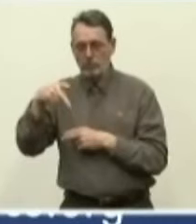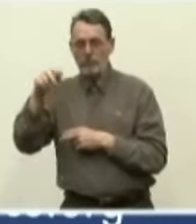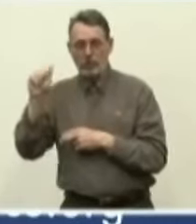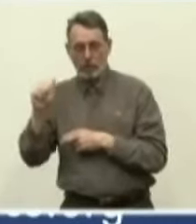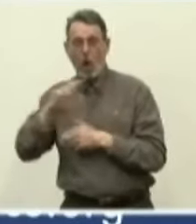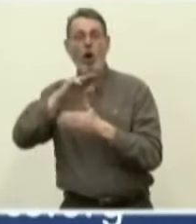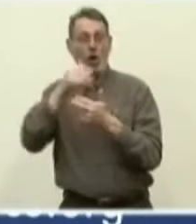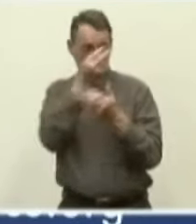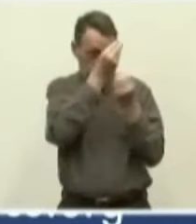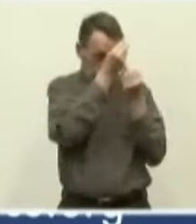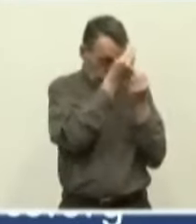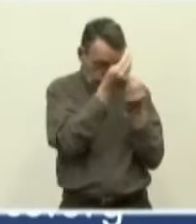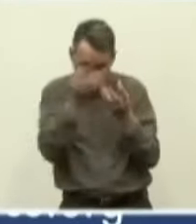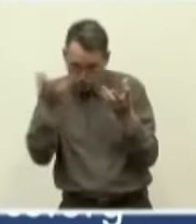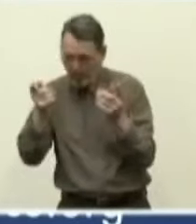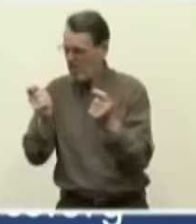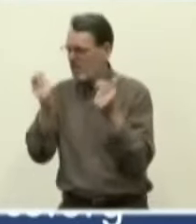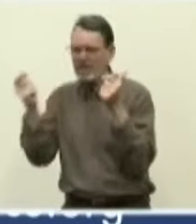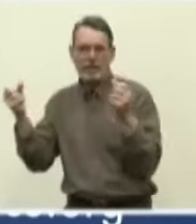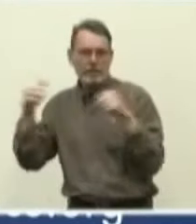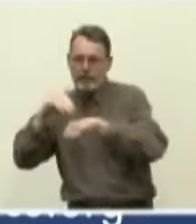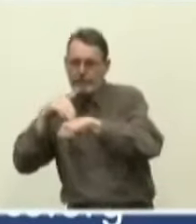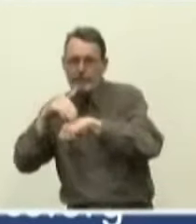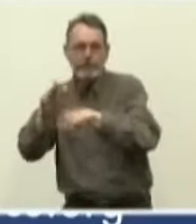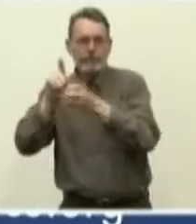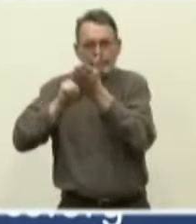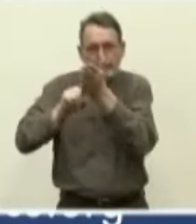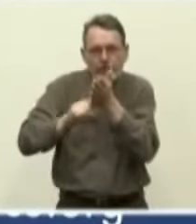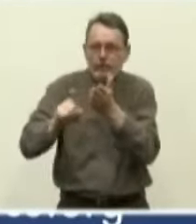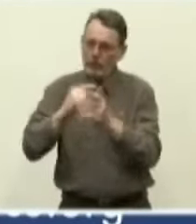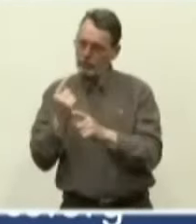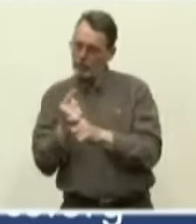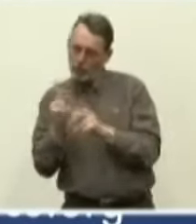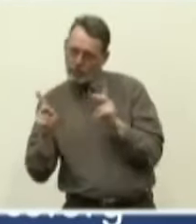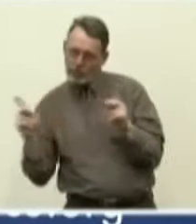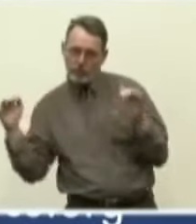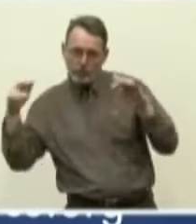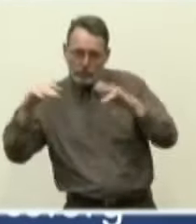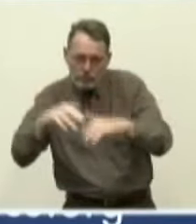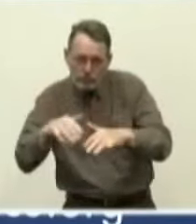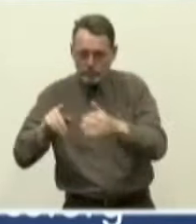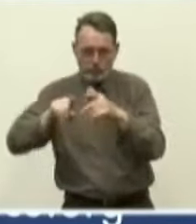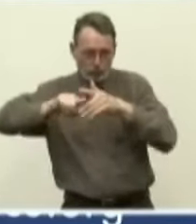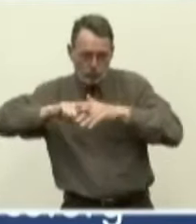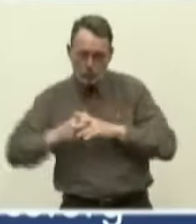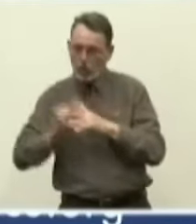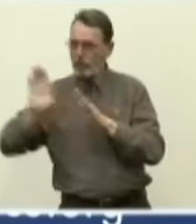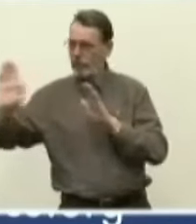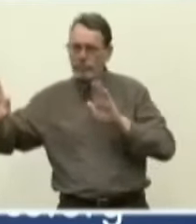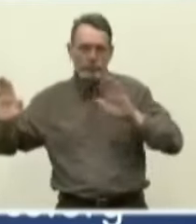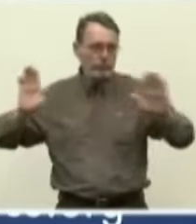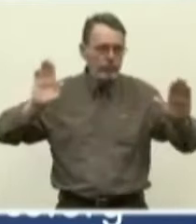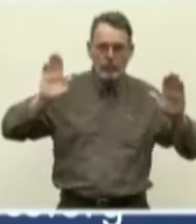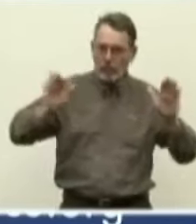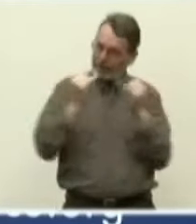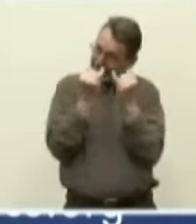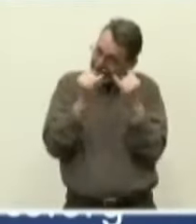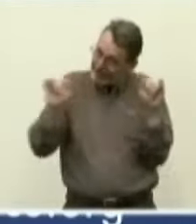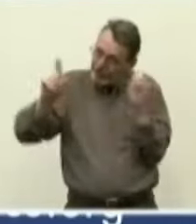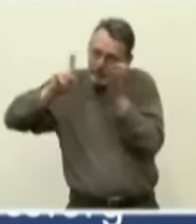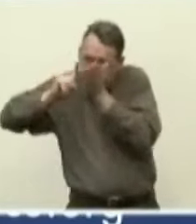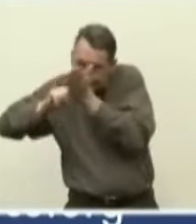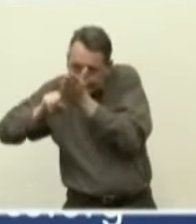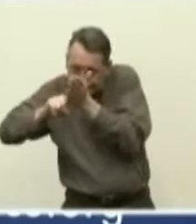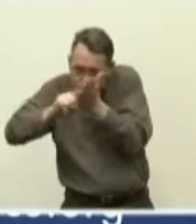agencies immediately dispatch investigators and appropriate personnel to the scene to begin their respective and independent